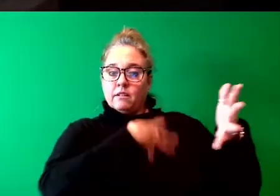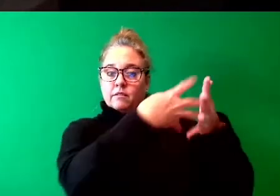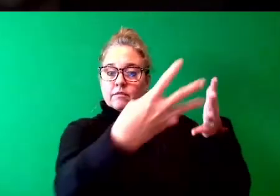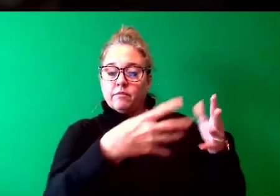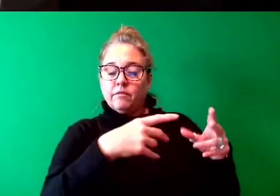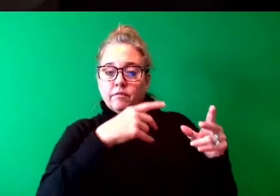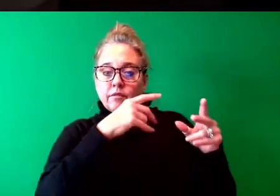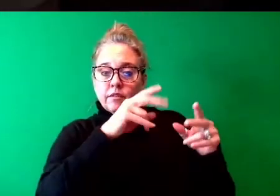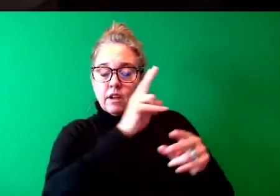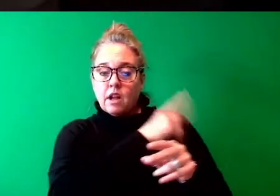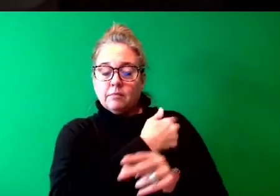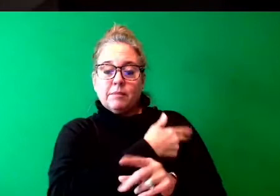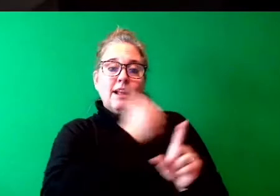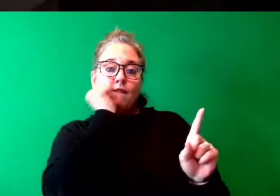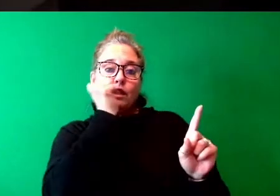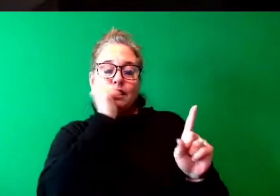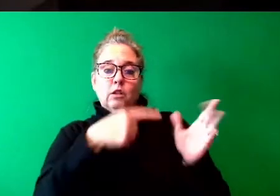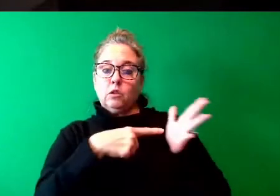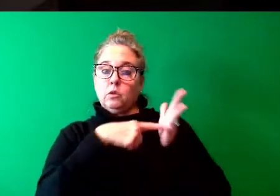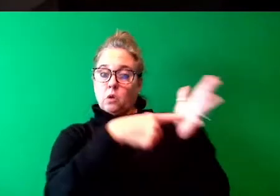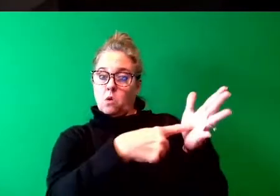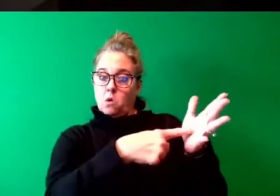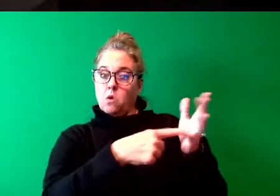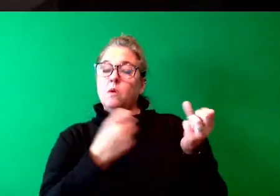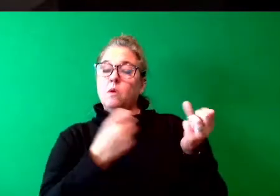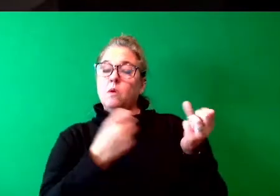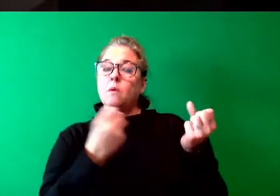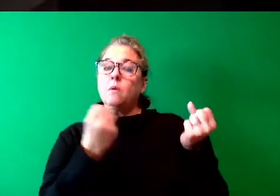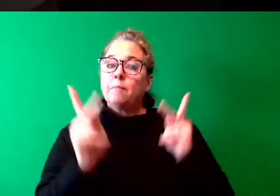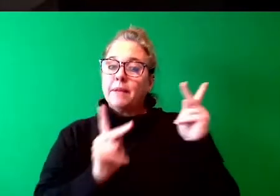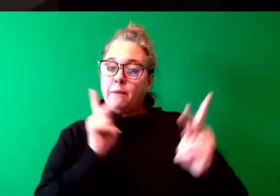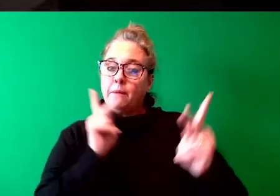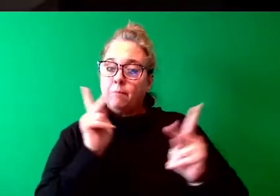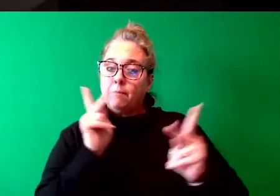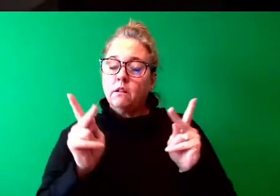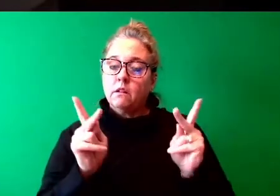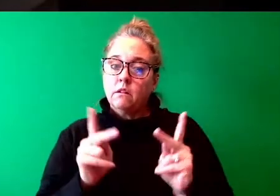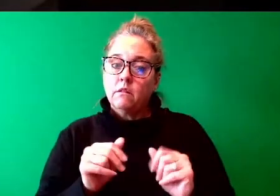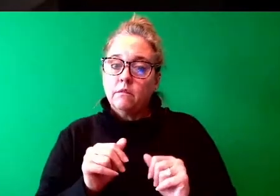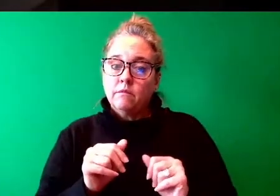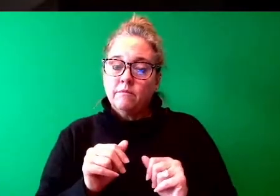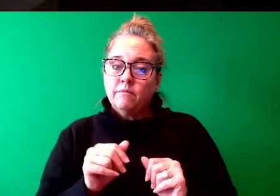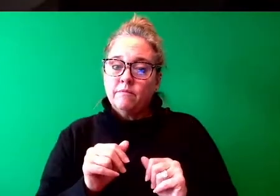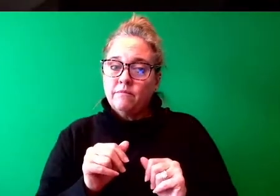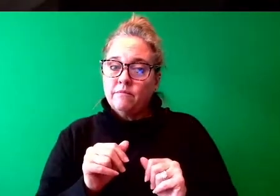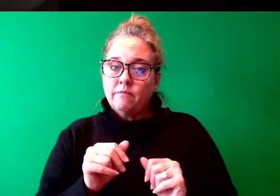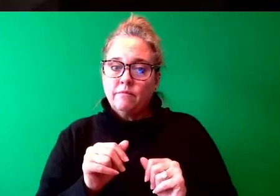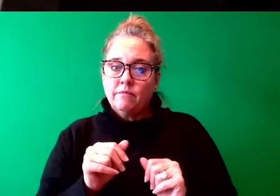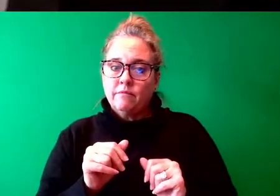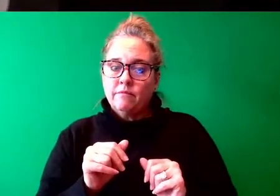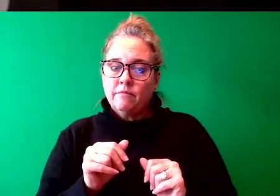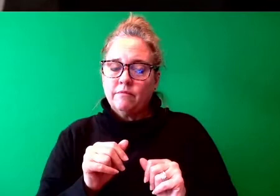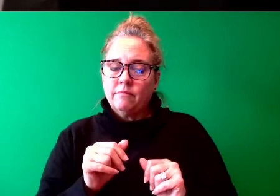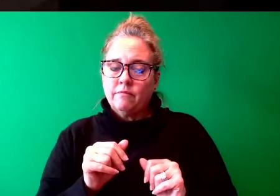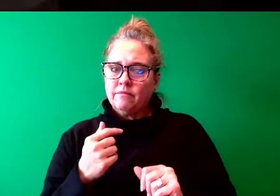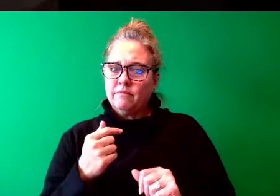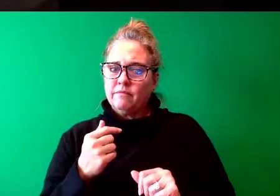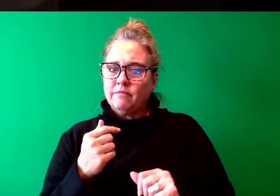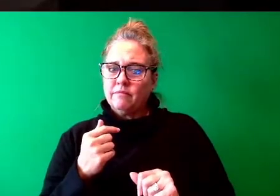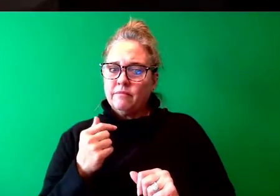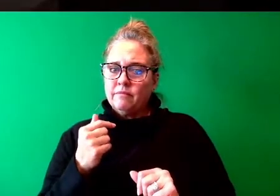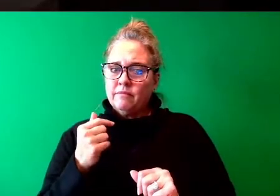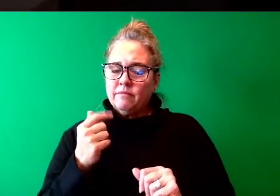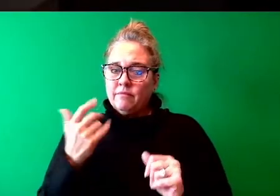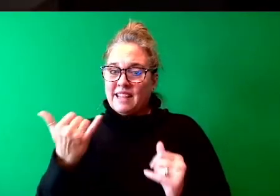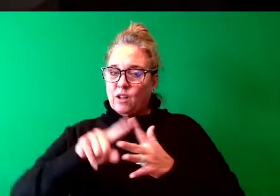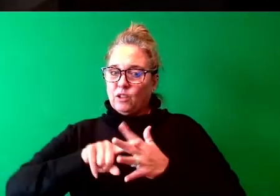our regional hospitals. Every day they give us a number of load that they're seeing. On the right-hand side is the most recent time. Very troubling because that